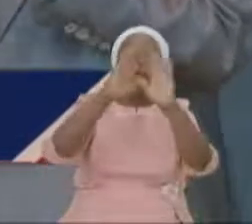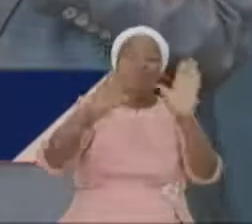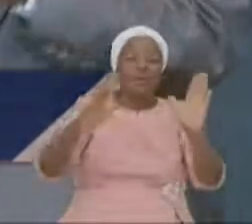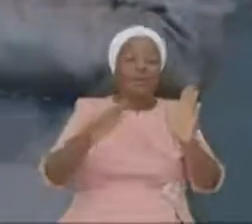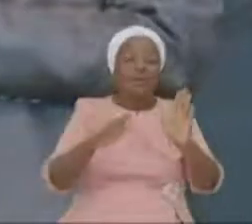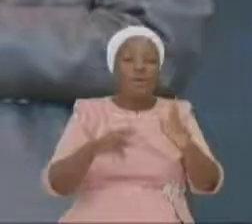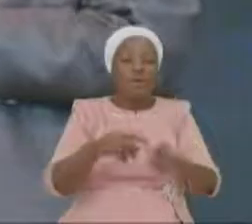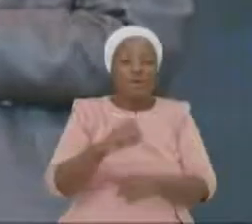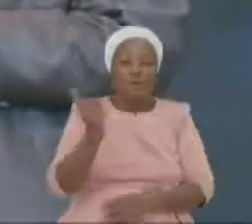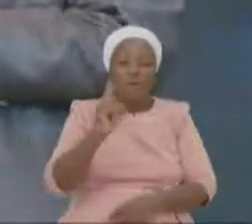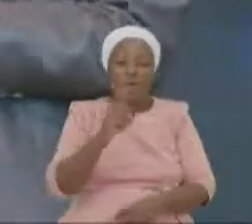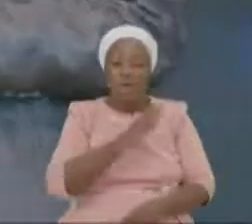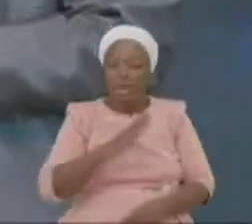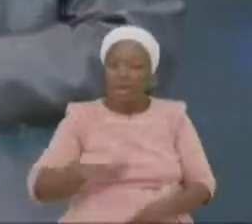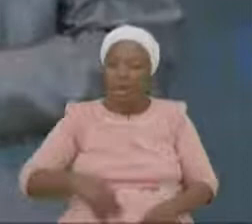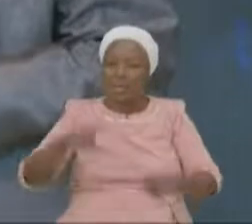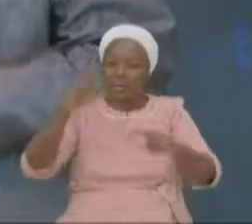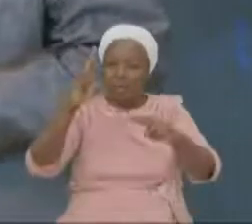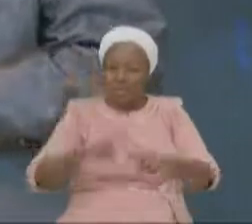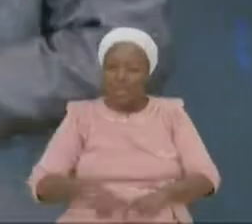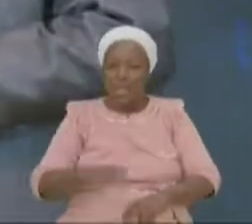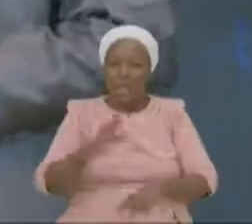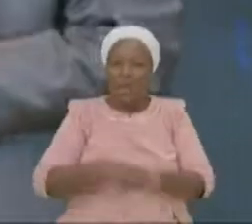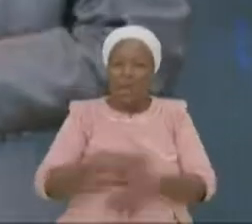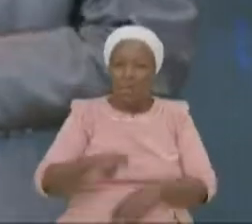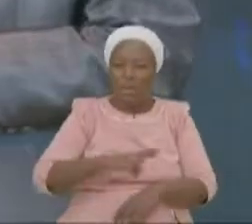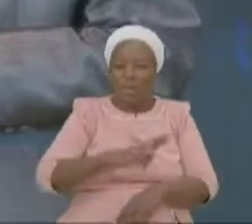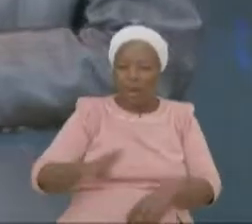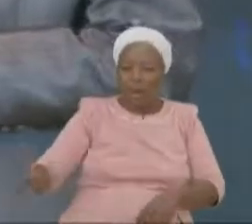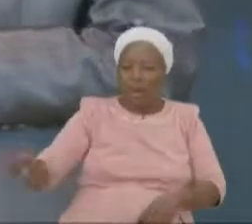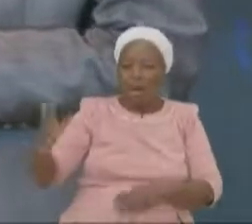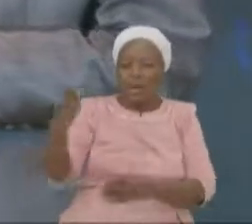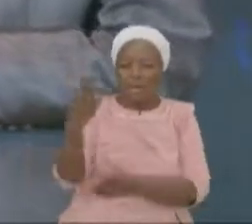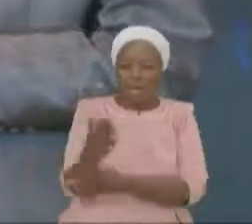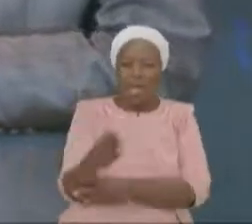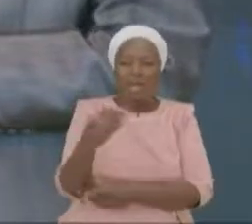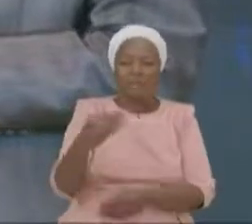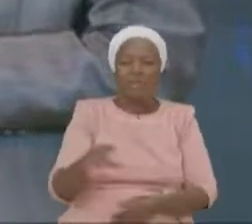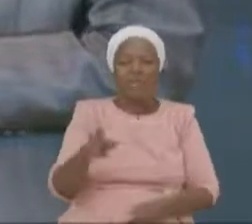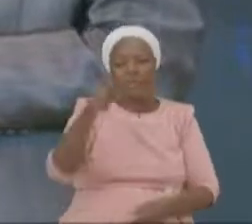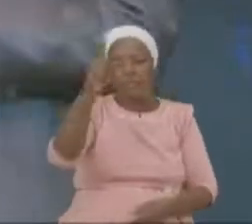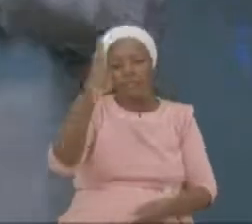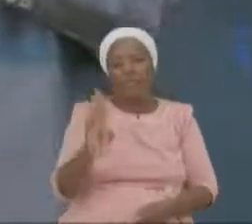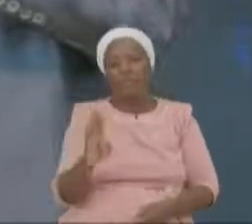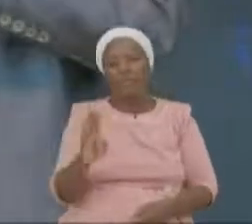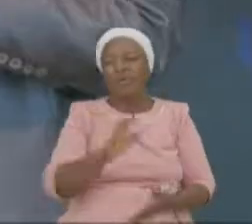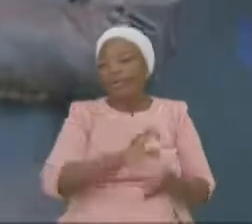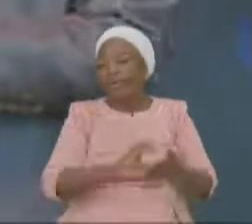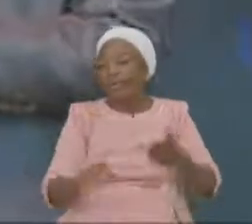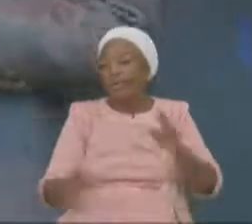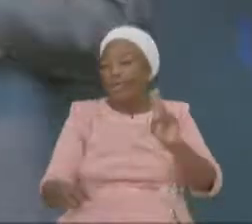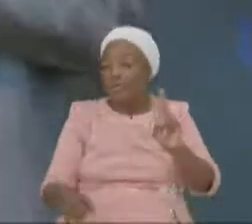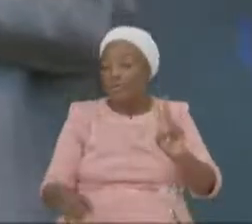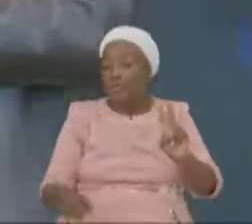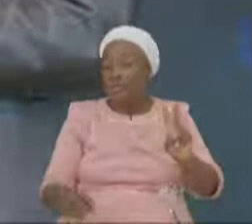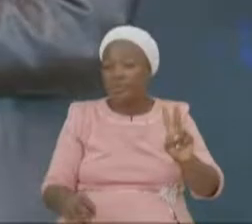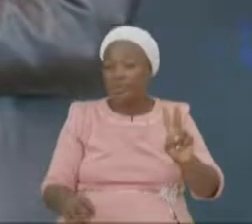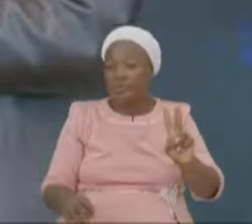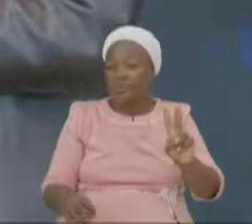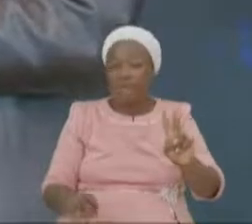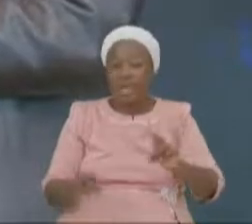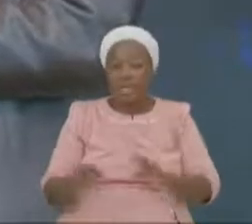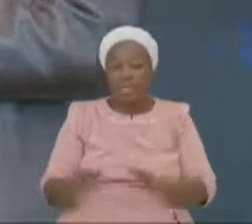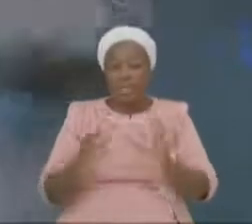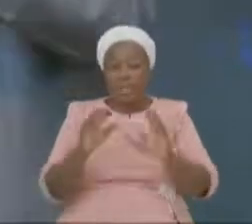Christ sitteth on the right hand of God. Verse 2, set your